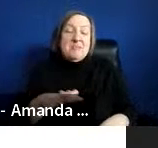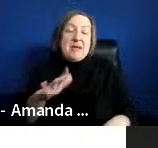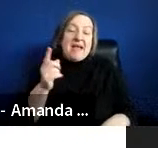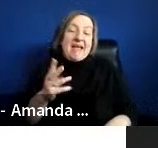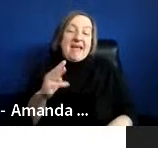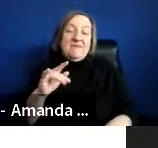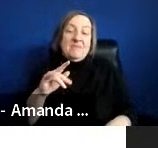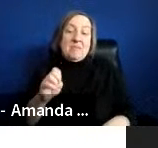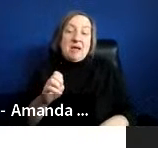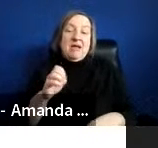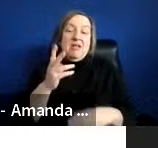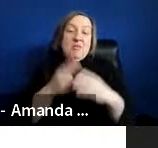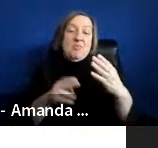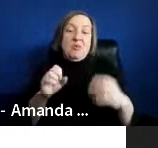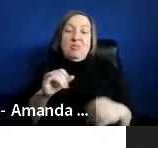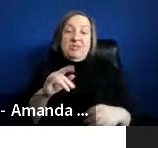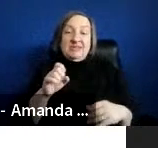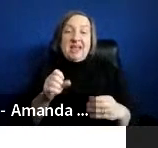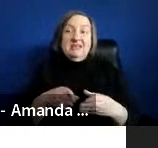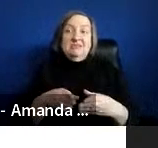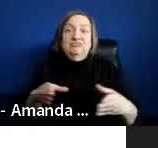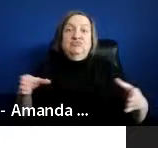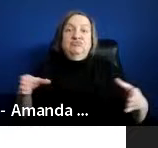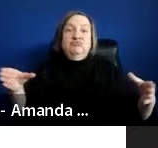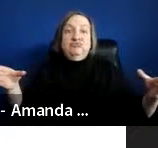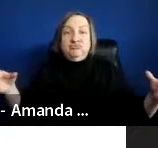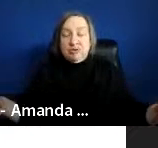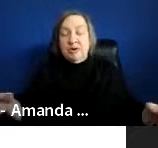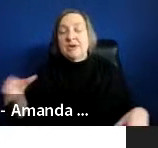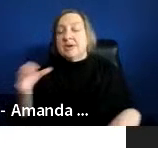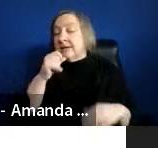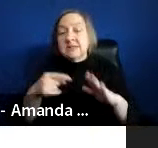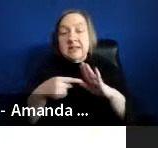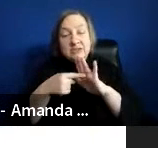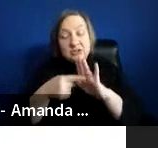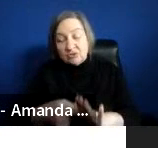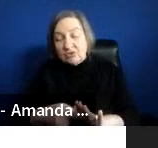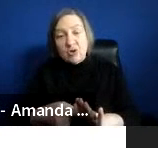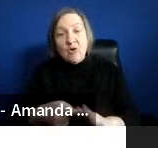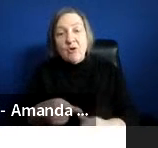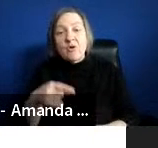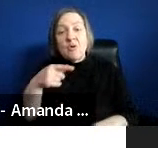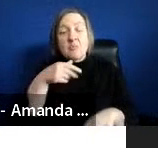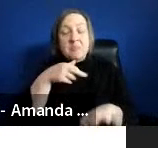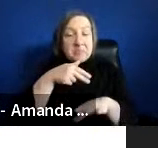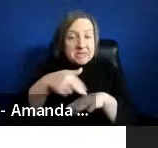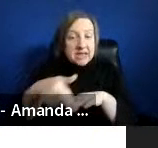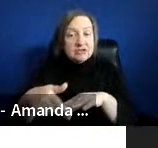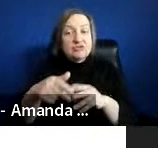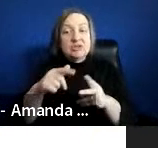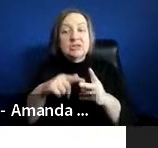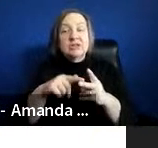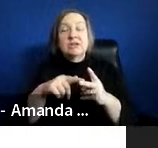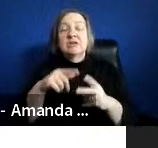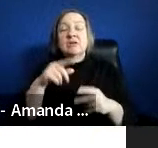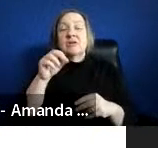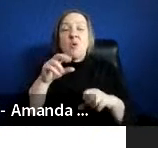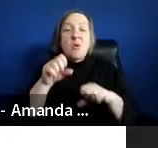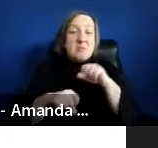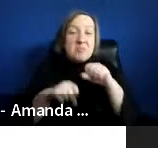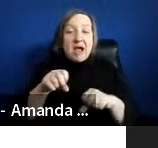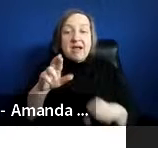mile on both sides. It doesn't show the pedestrian or bike